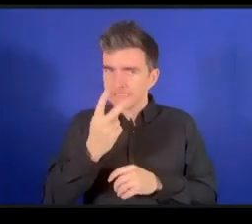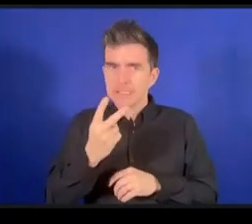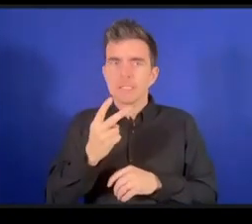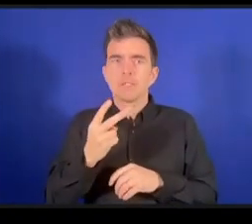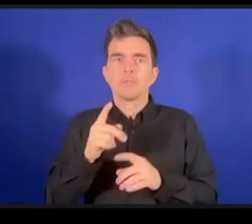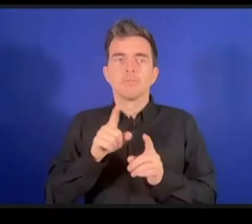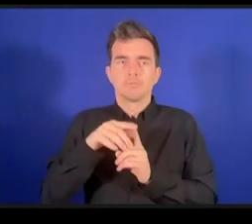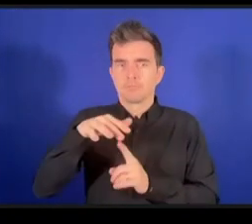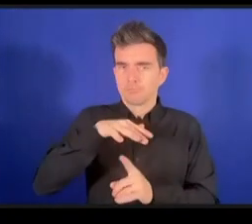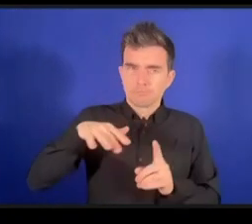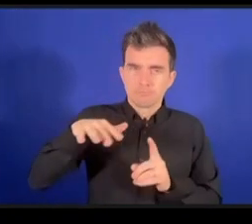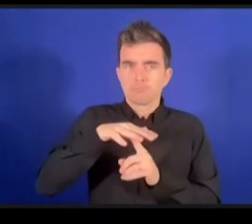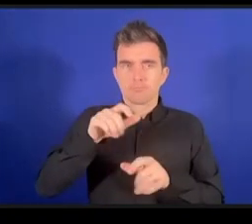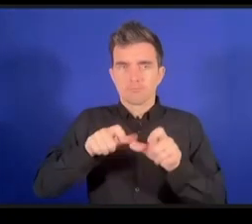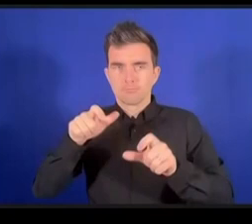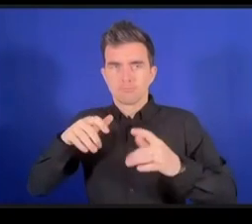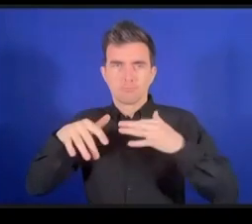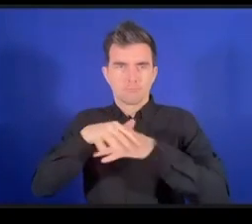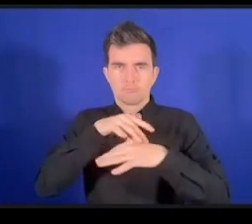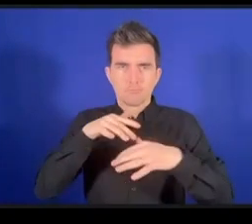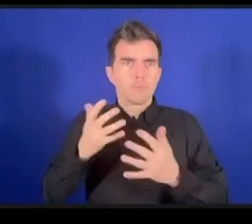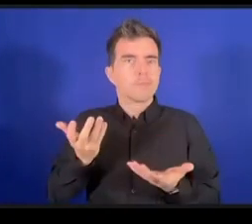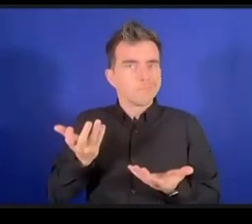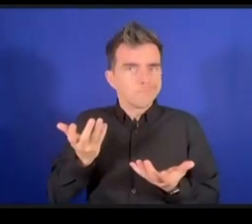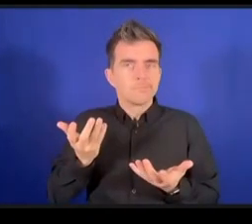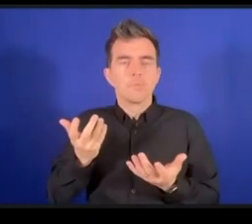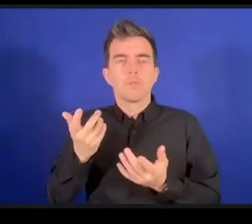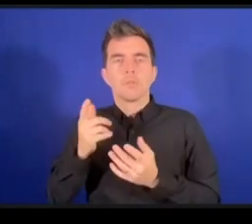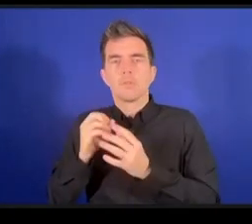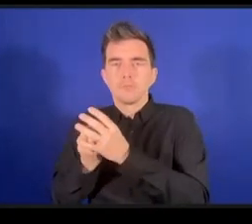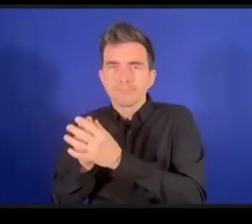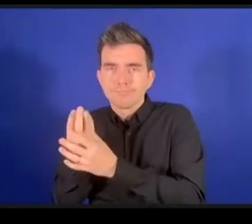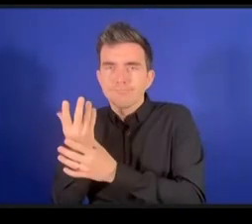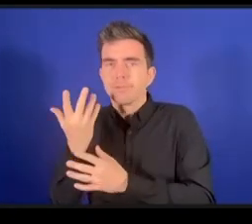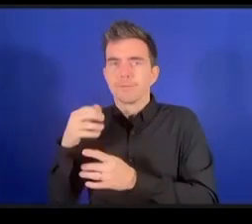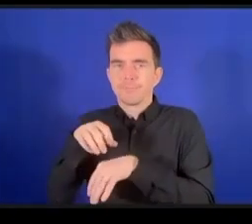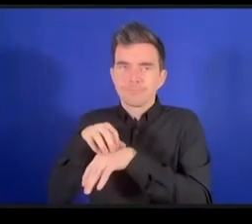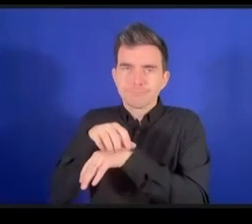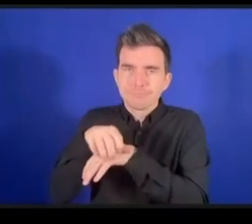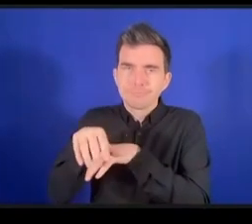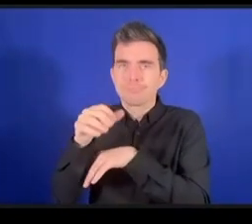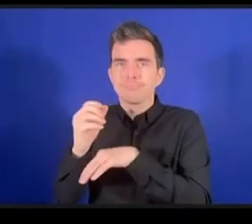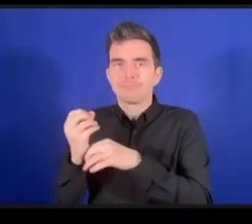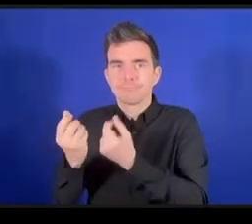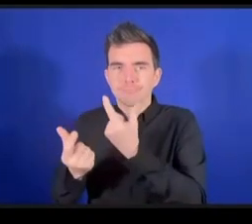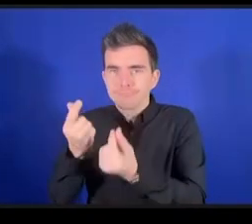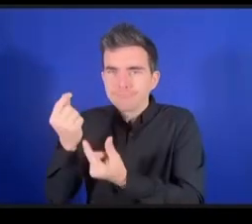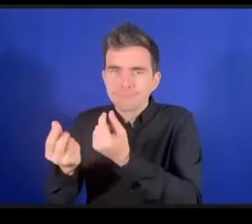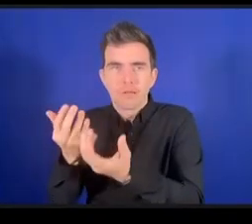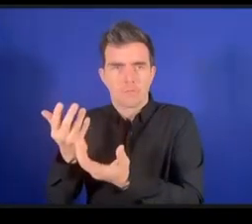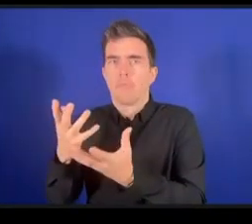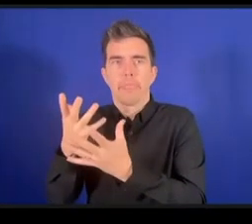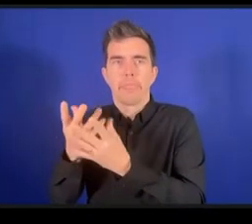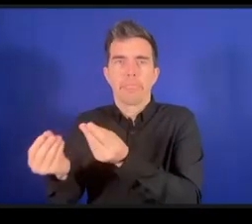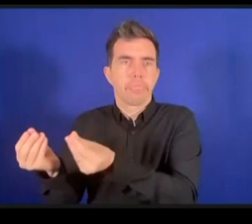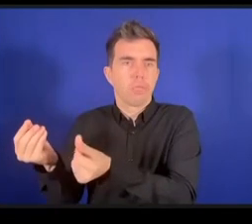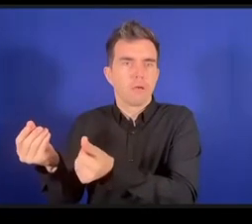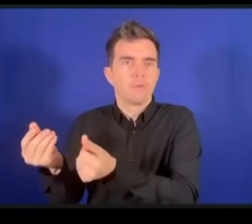action-oriented duties in our discussions. We need to leverage technology, especially internet, to propagate and